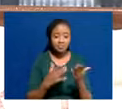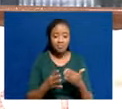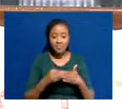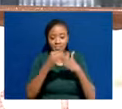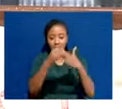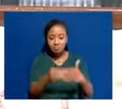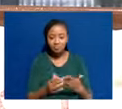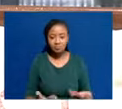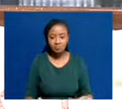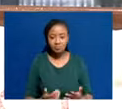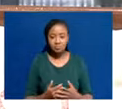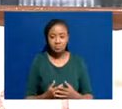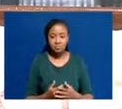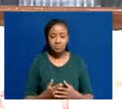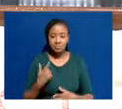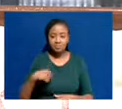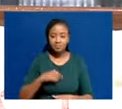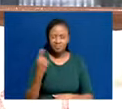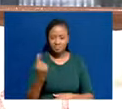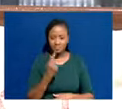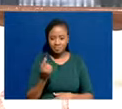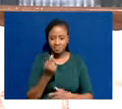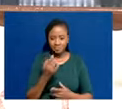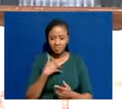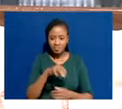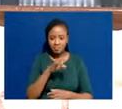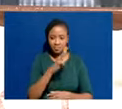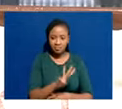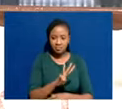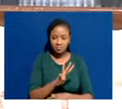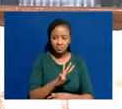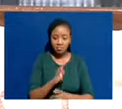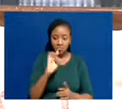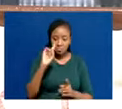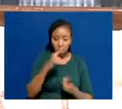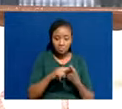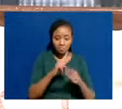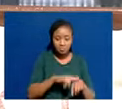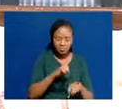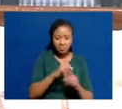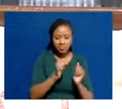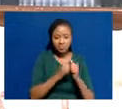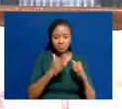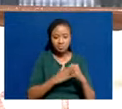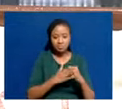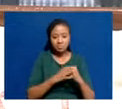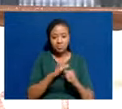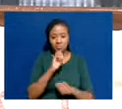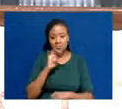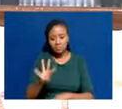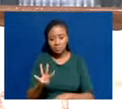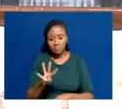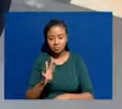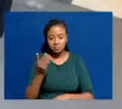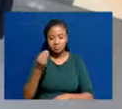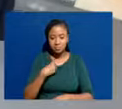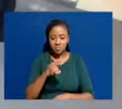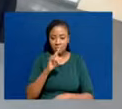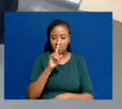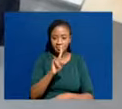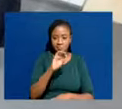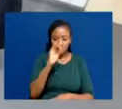Yeah. We had only 4 sources of water. The first one, 1904, the colonialist. Kikuyu Springs gives us 1%. The second